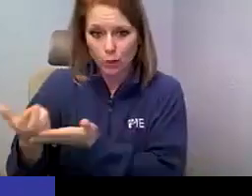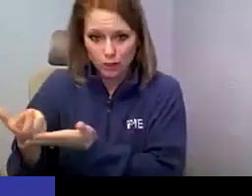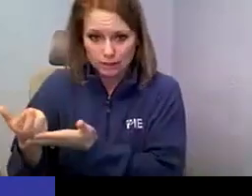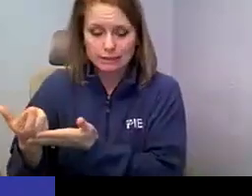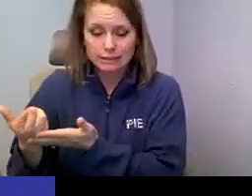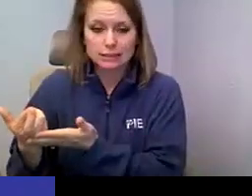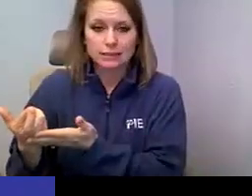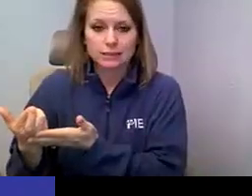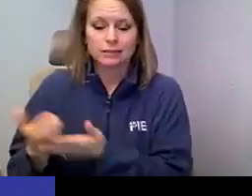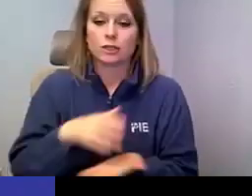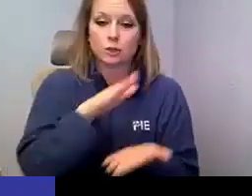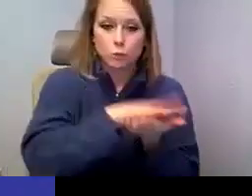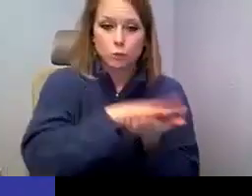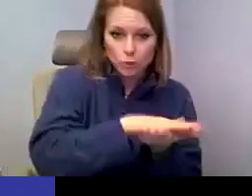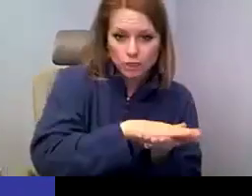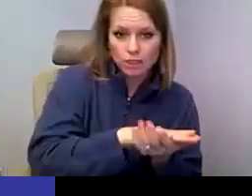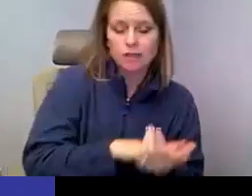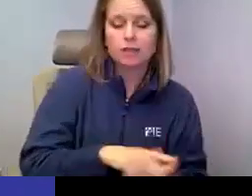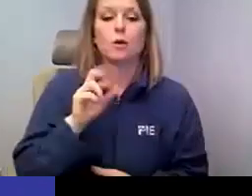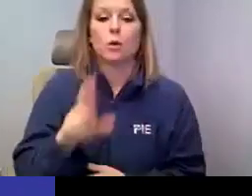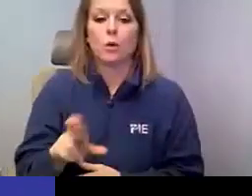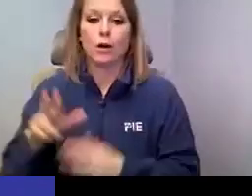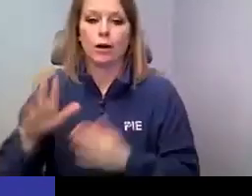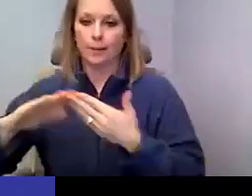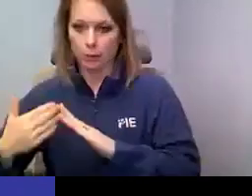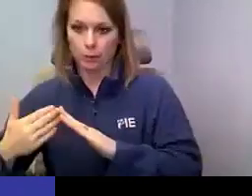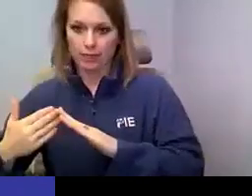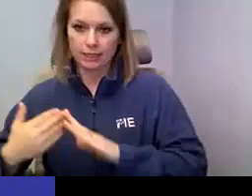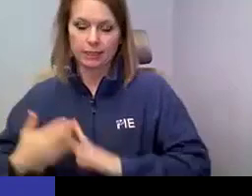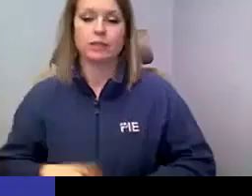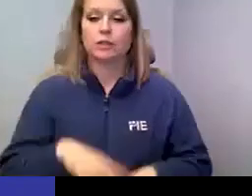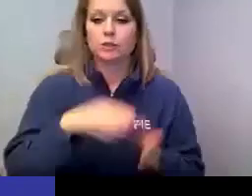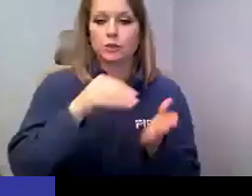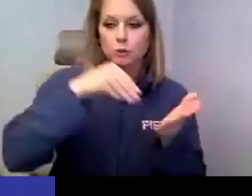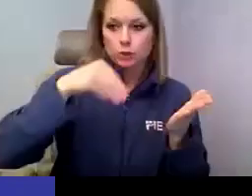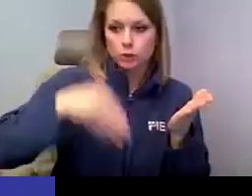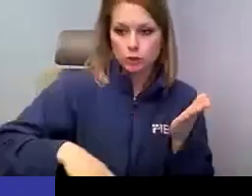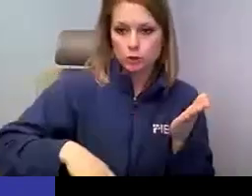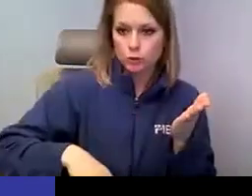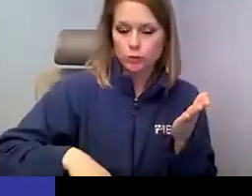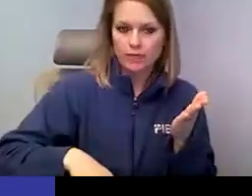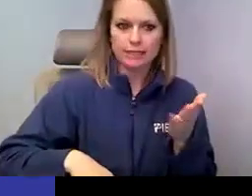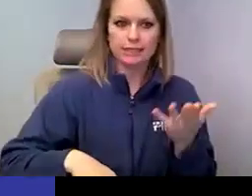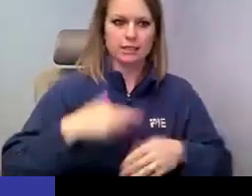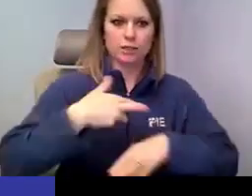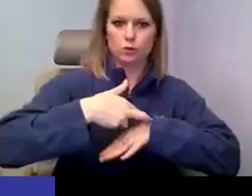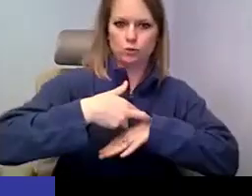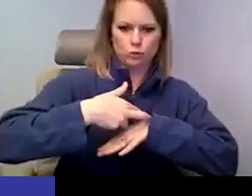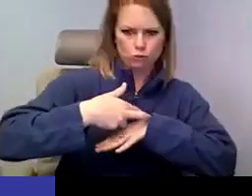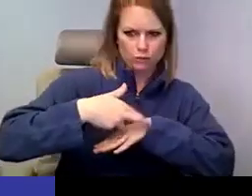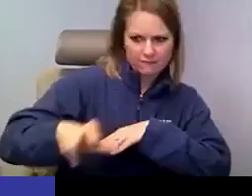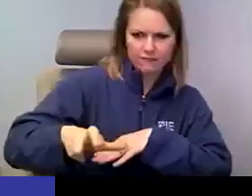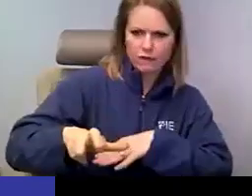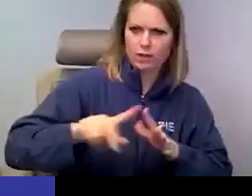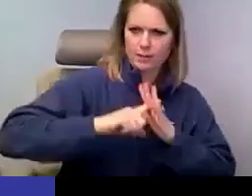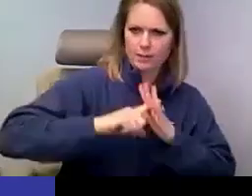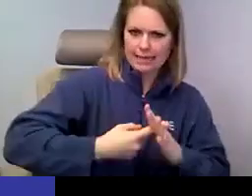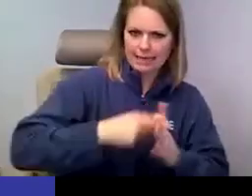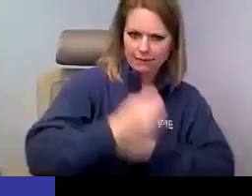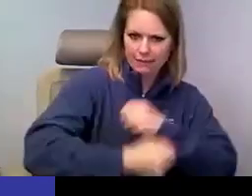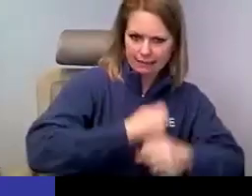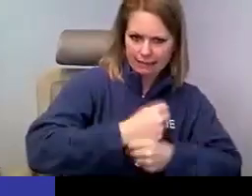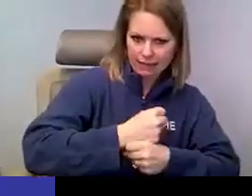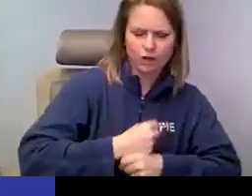community. A student gets referred early in the year over summer and there's no staff members that know the child well enough. What happens if rating scales